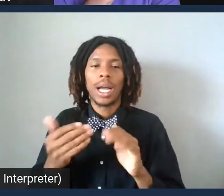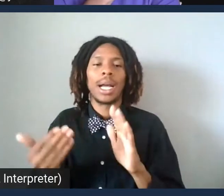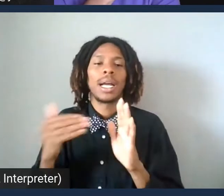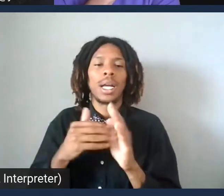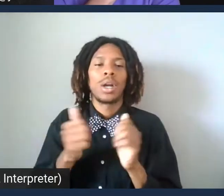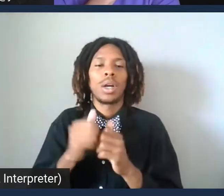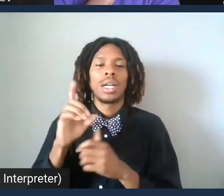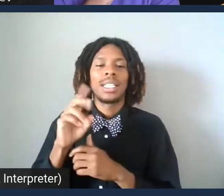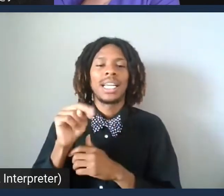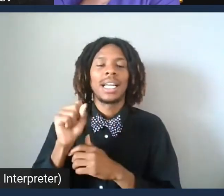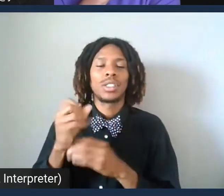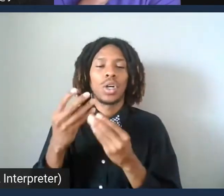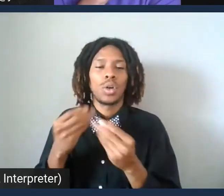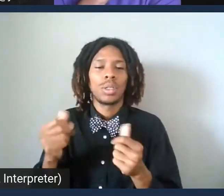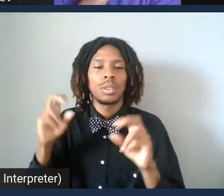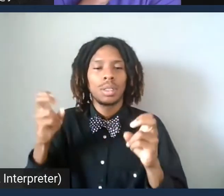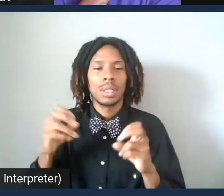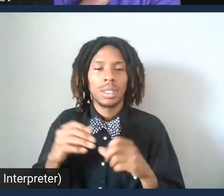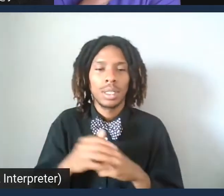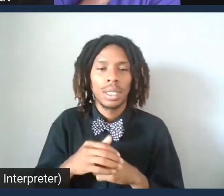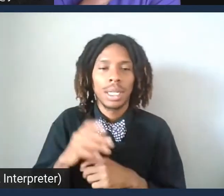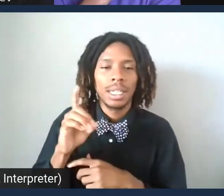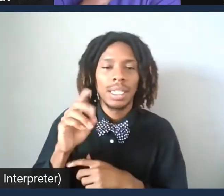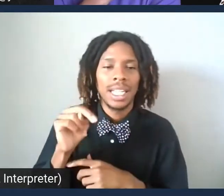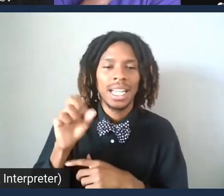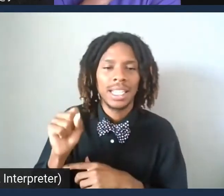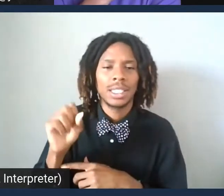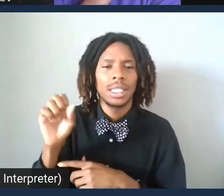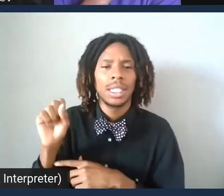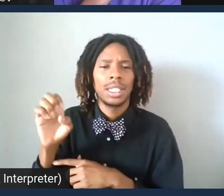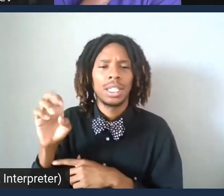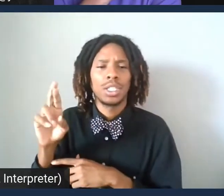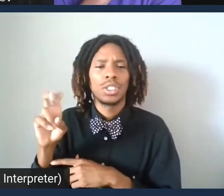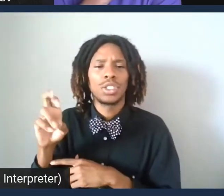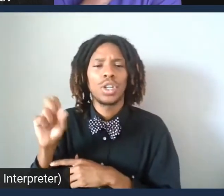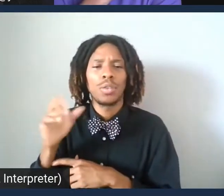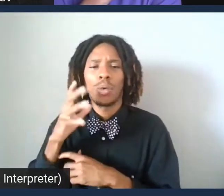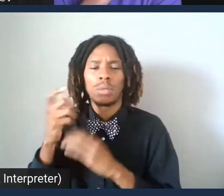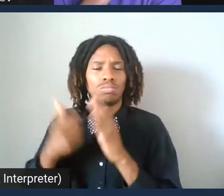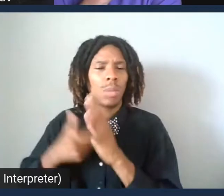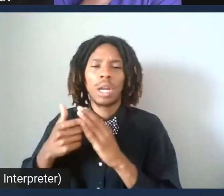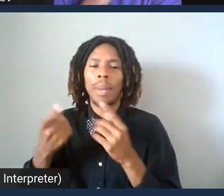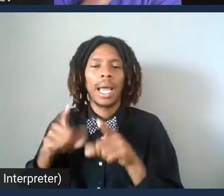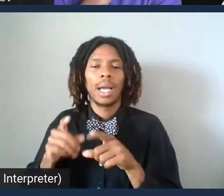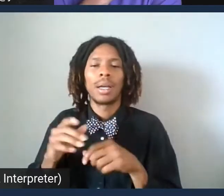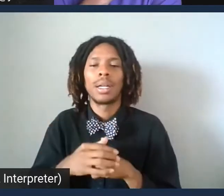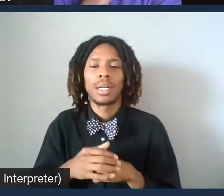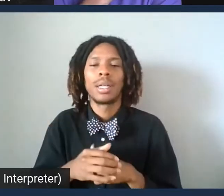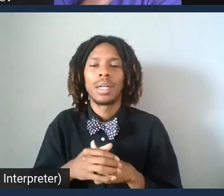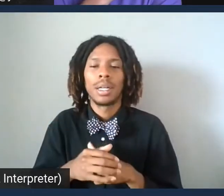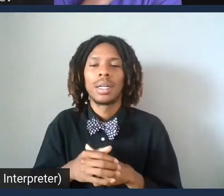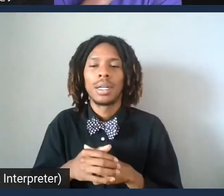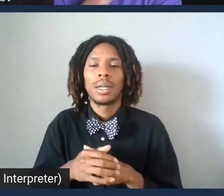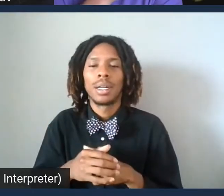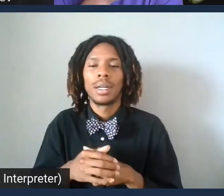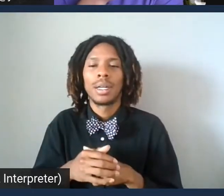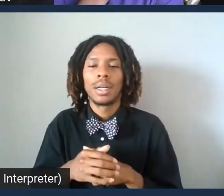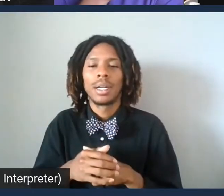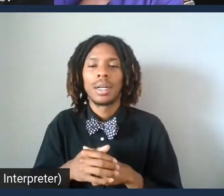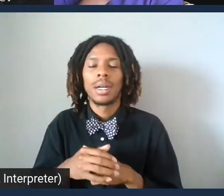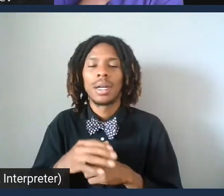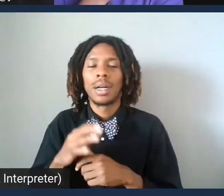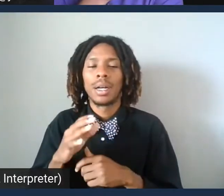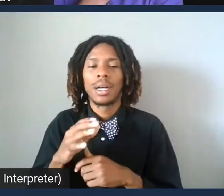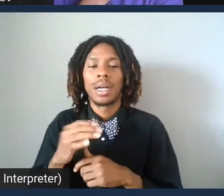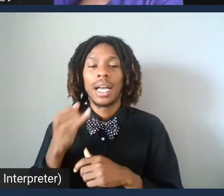DNS resolution call to your DNS servers. So that will happen automatically. But in the case that